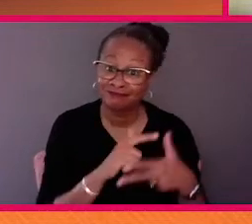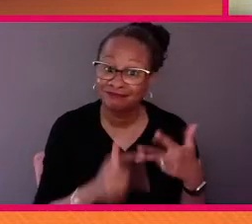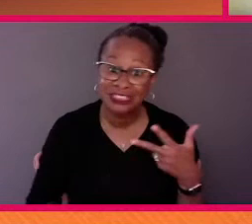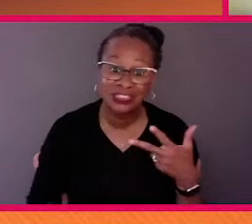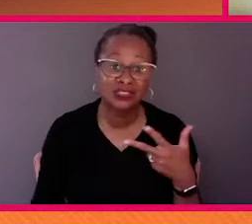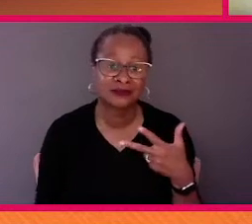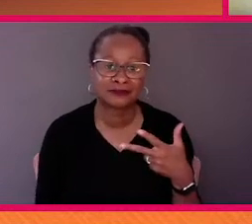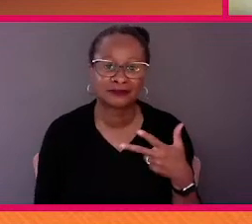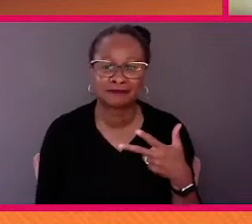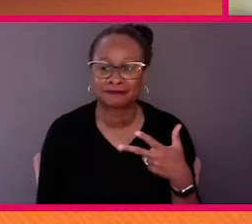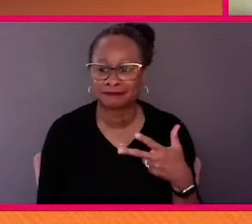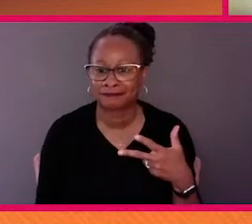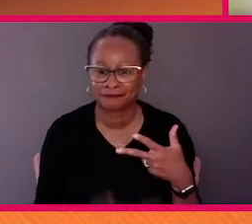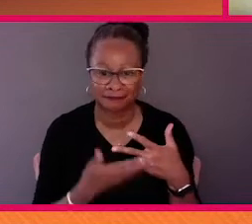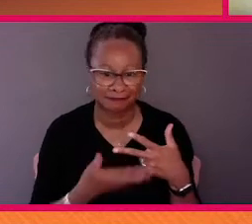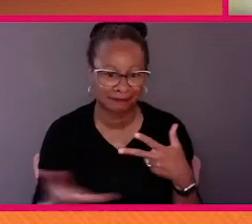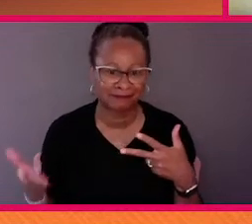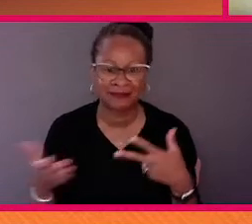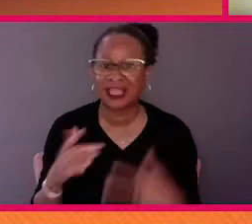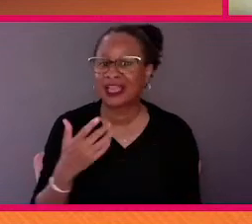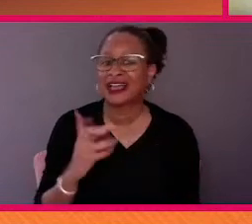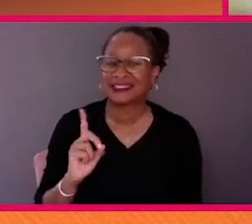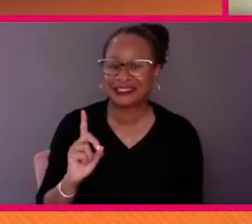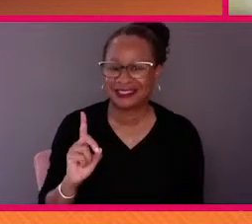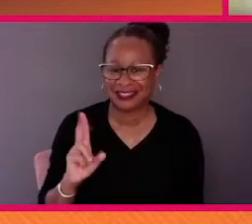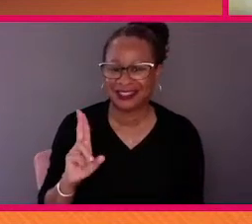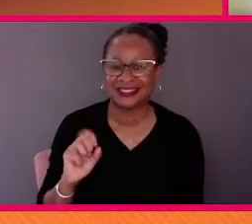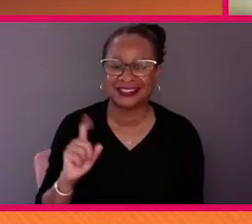I can start.